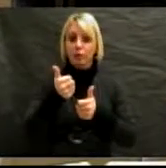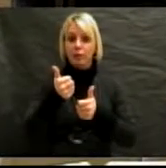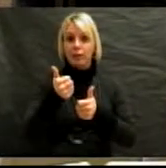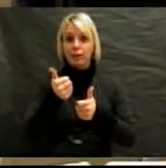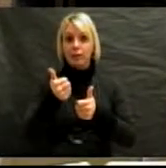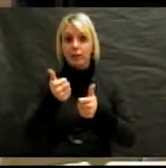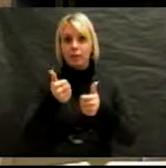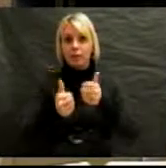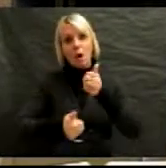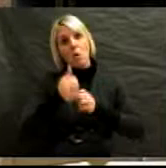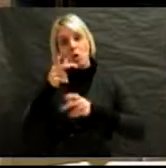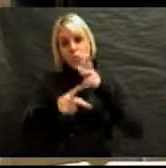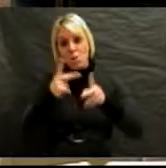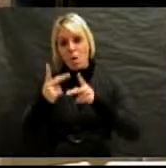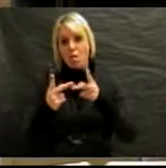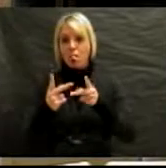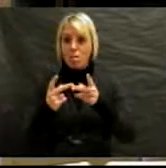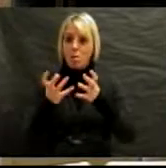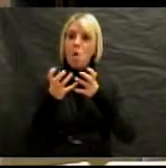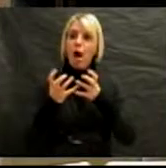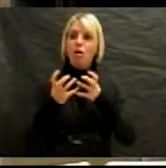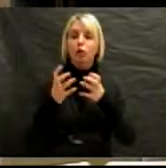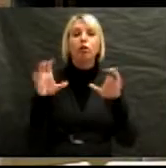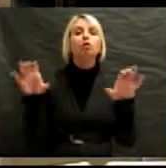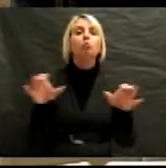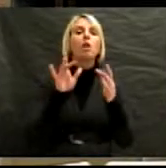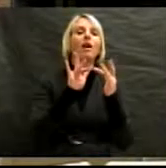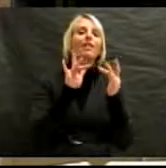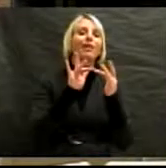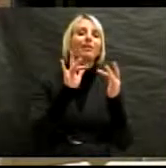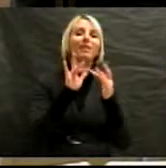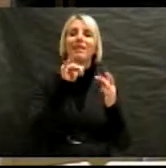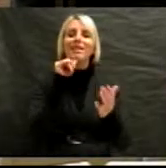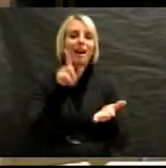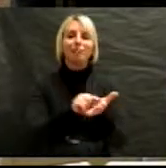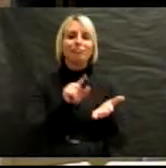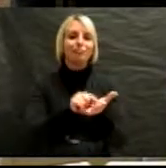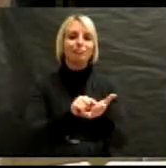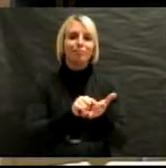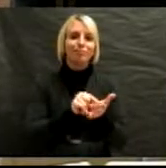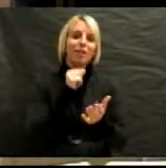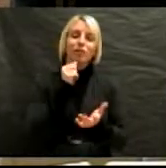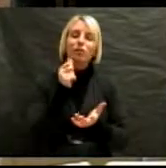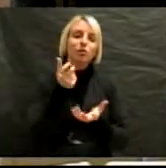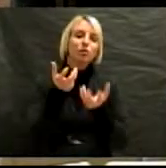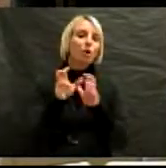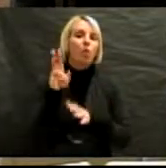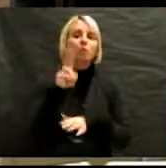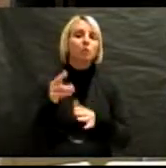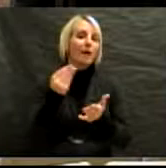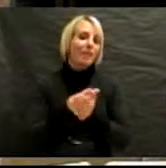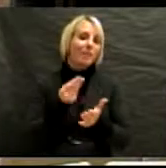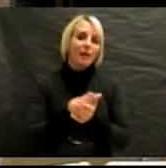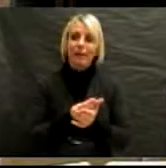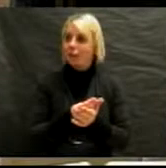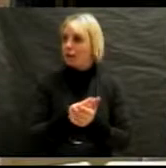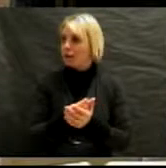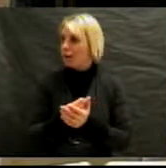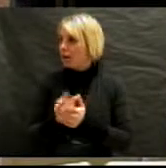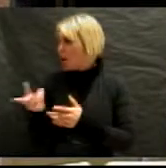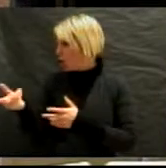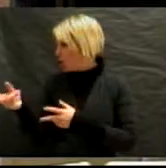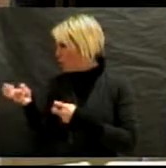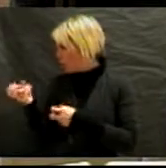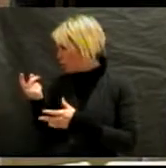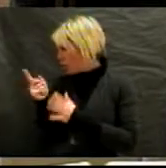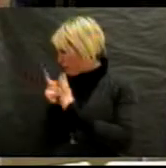not, have to spend the costs. Right. You're referring to the minutes of the board and the, Anything, yep. Any that notices refers- that we post?